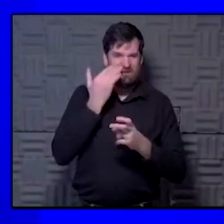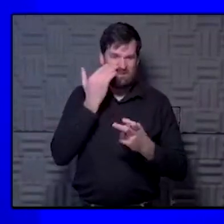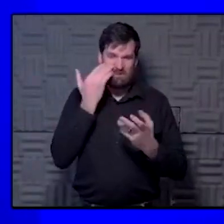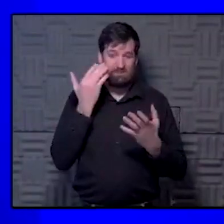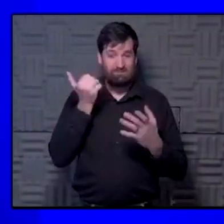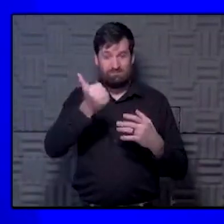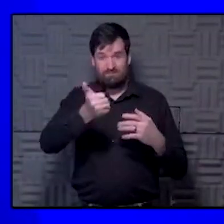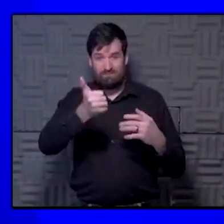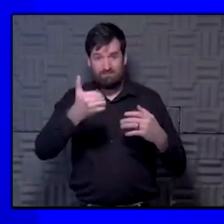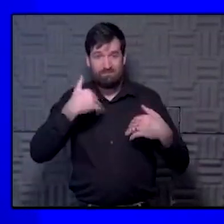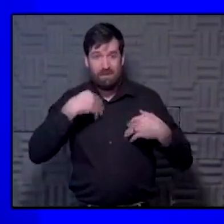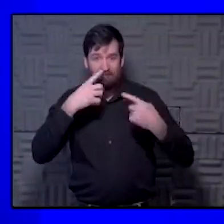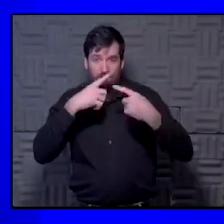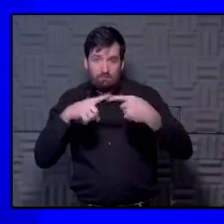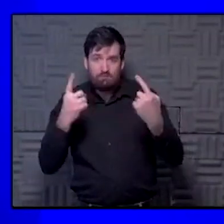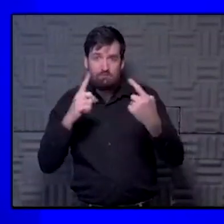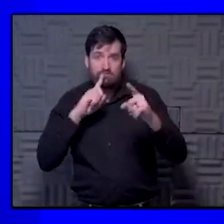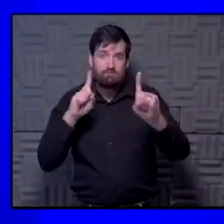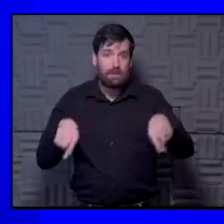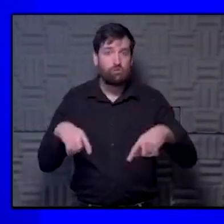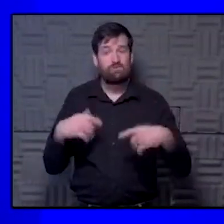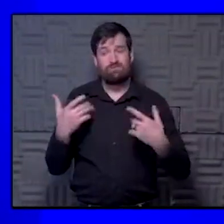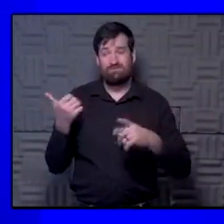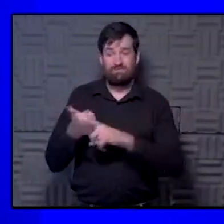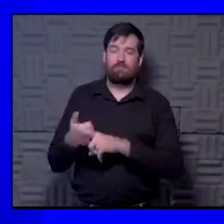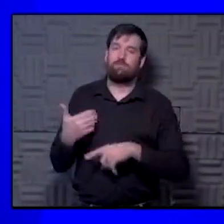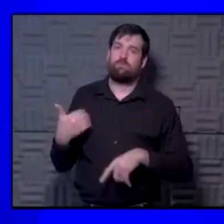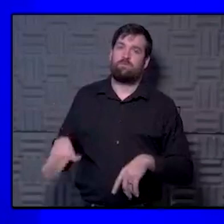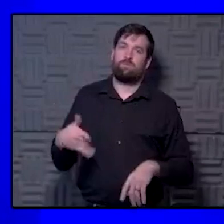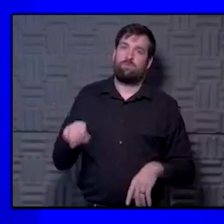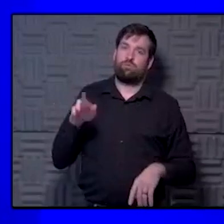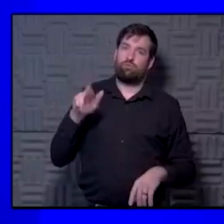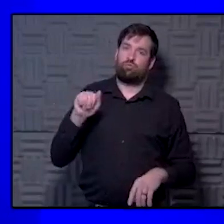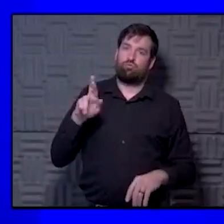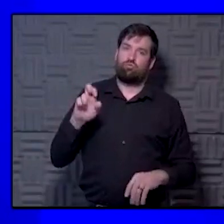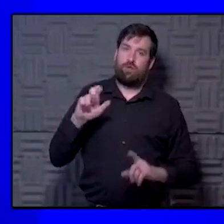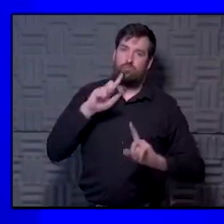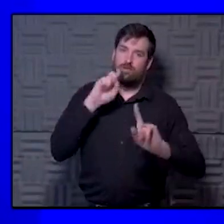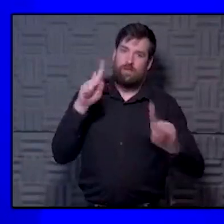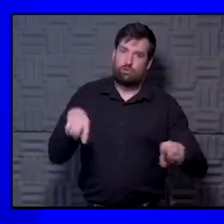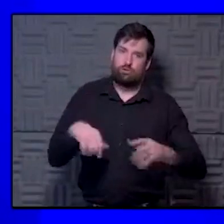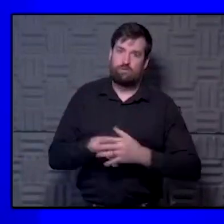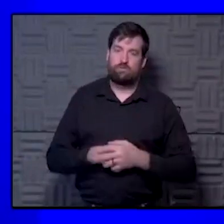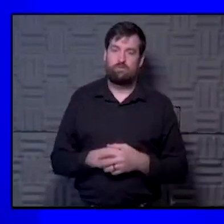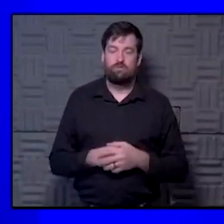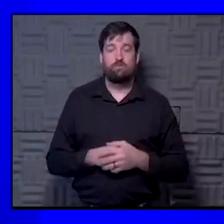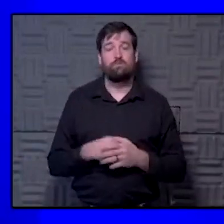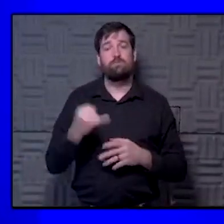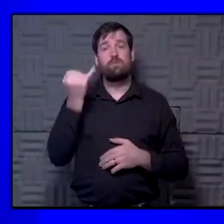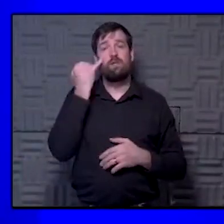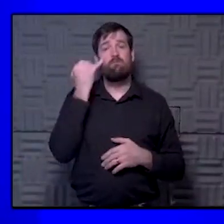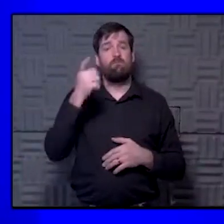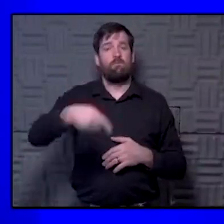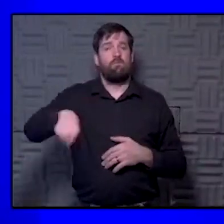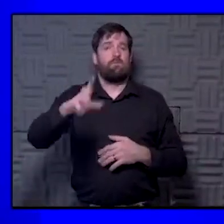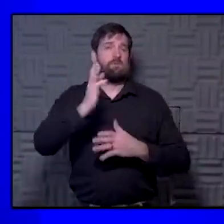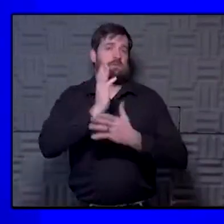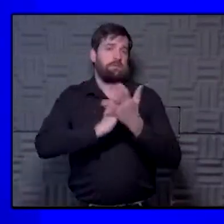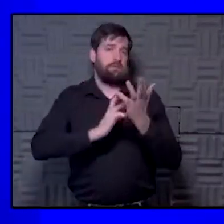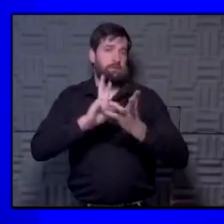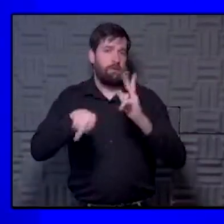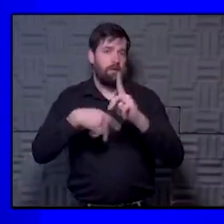those people that has an allergic reaction with how rare it is. So I think, for people that have some type of